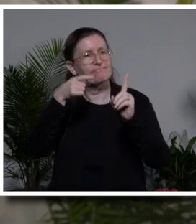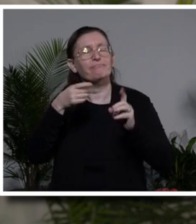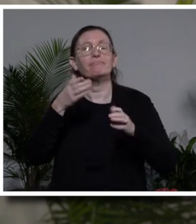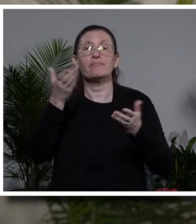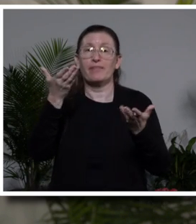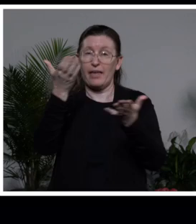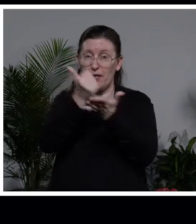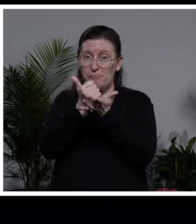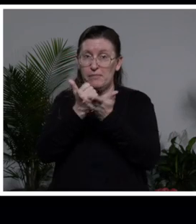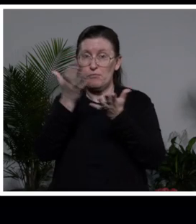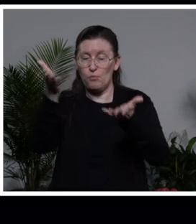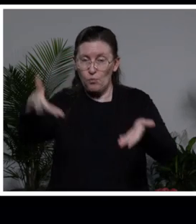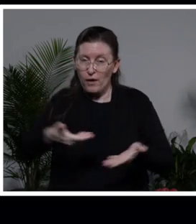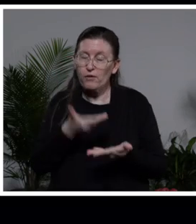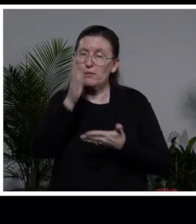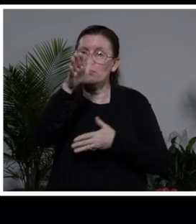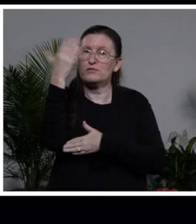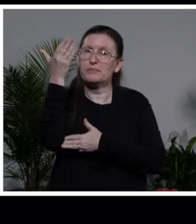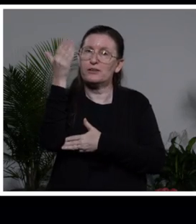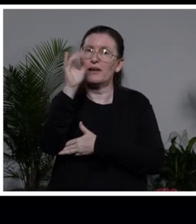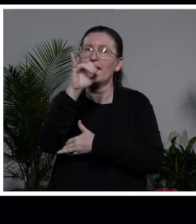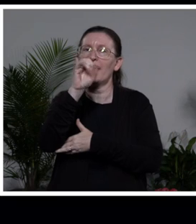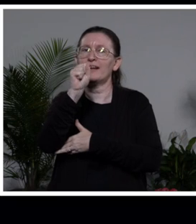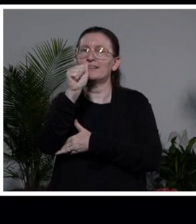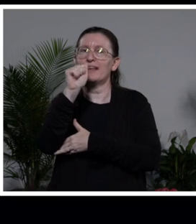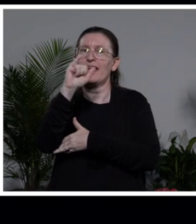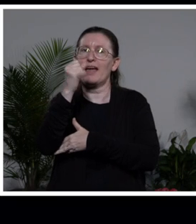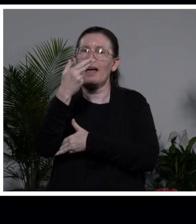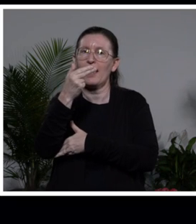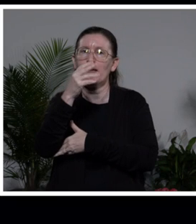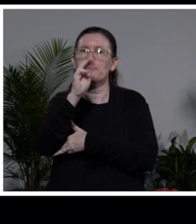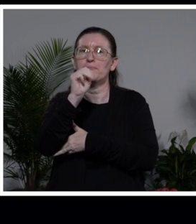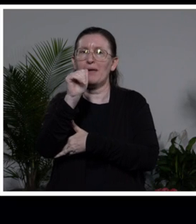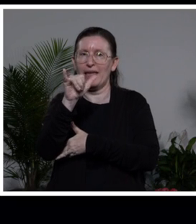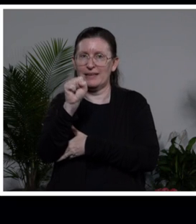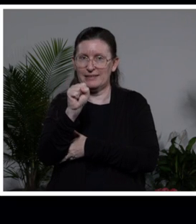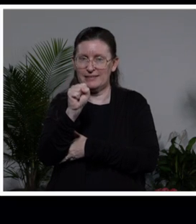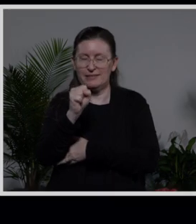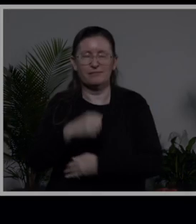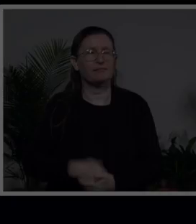please help me welcome your commencement address speaker, Isaiah Mays.